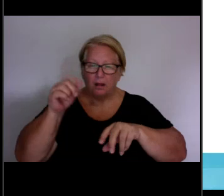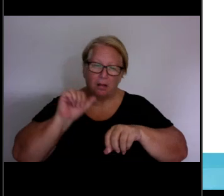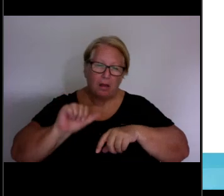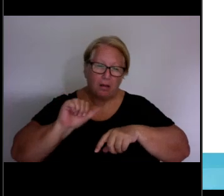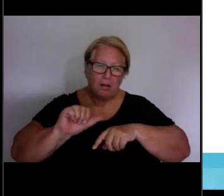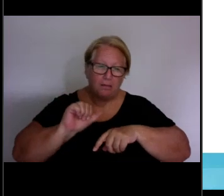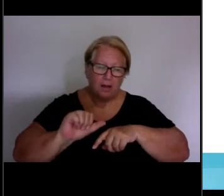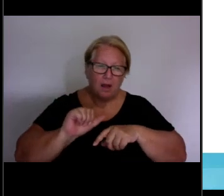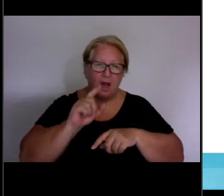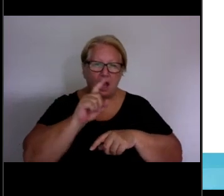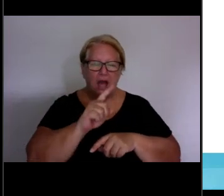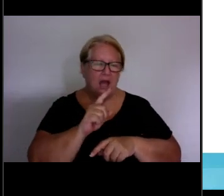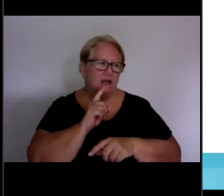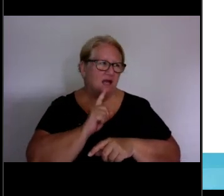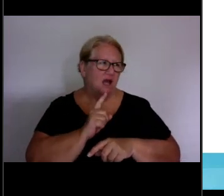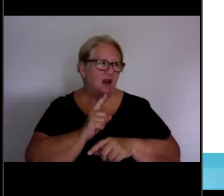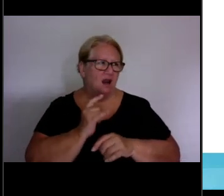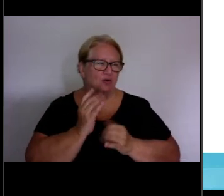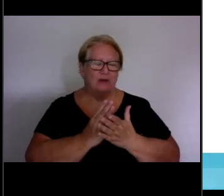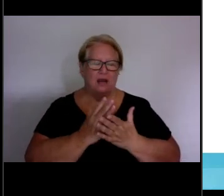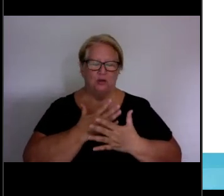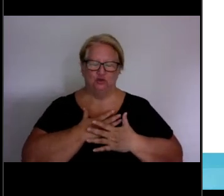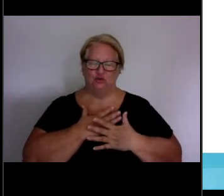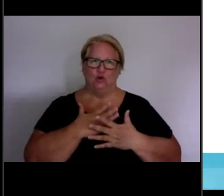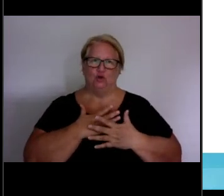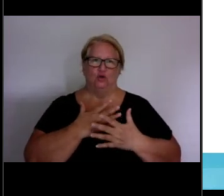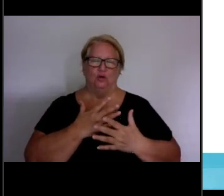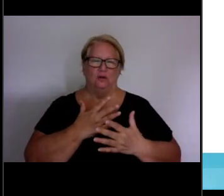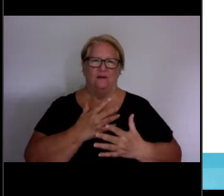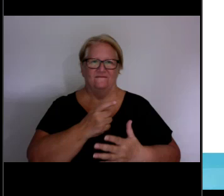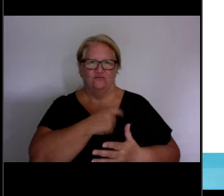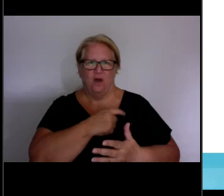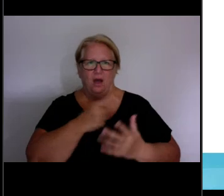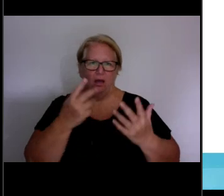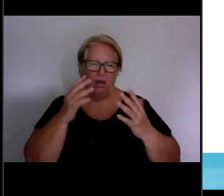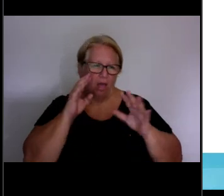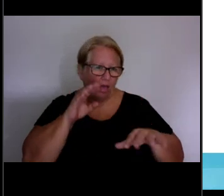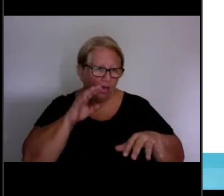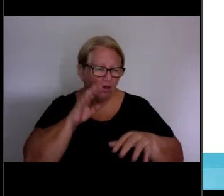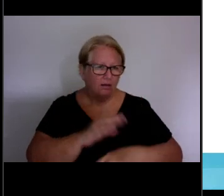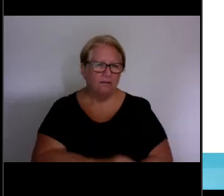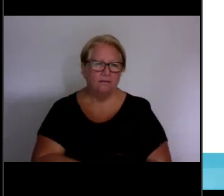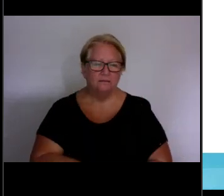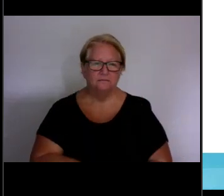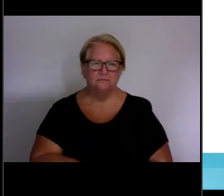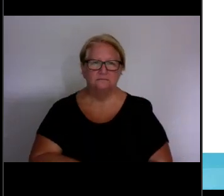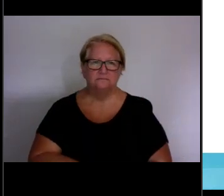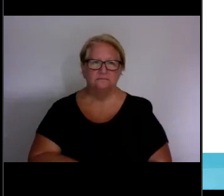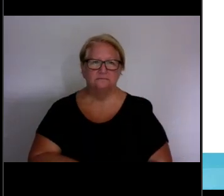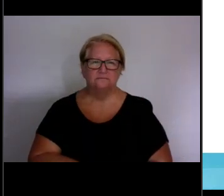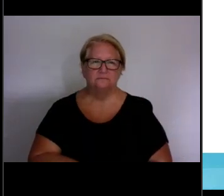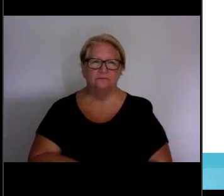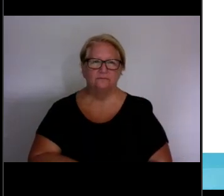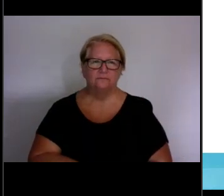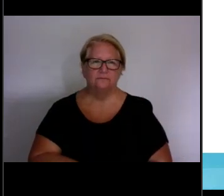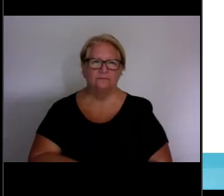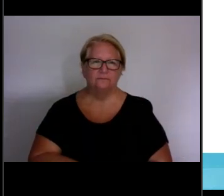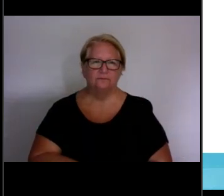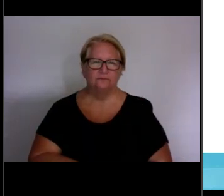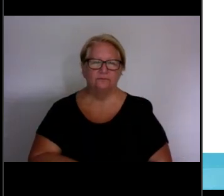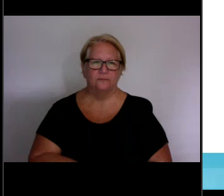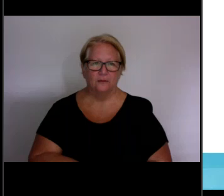being really, shocked and frightened, and she was sobbing. She was very distressed. So what made it a good referral? When the